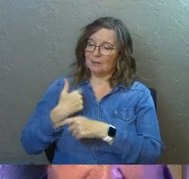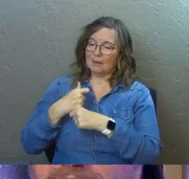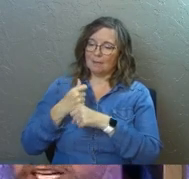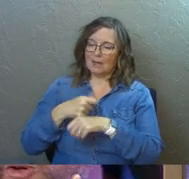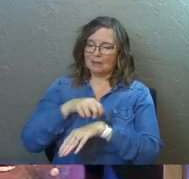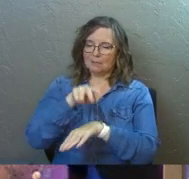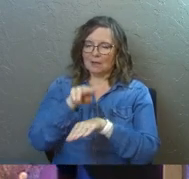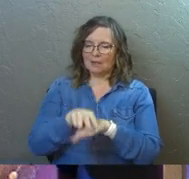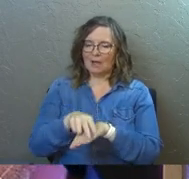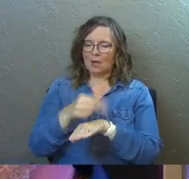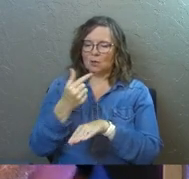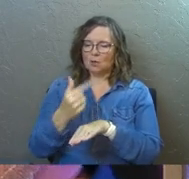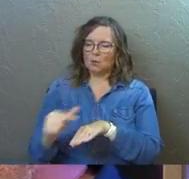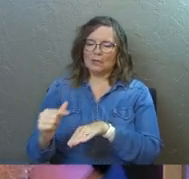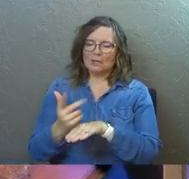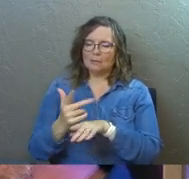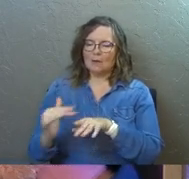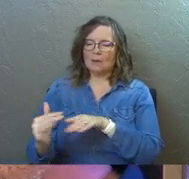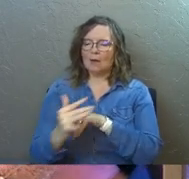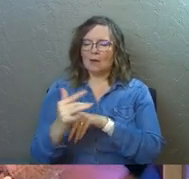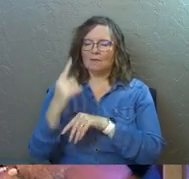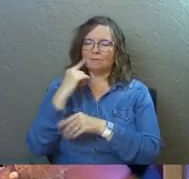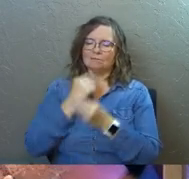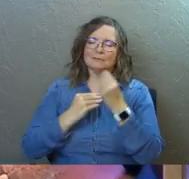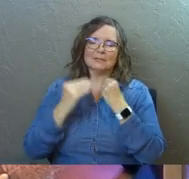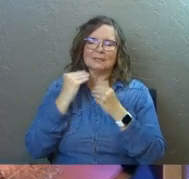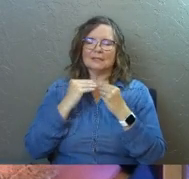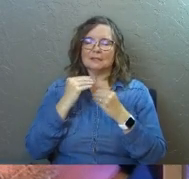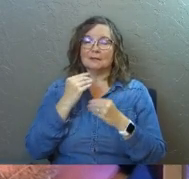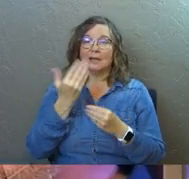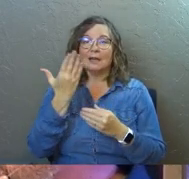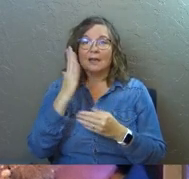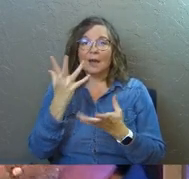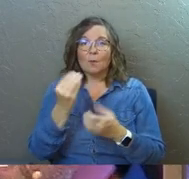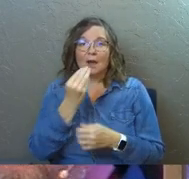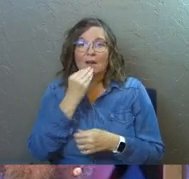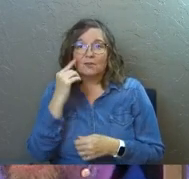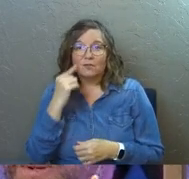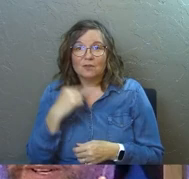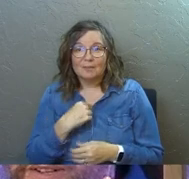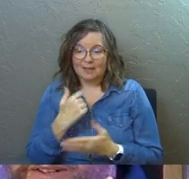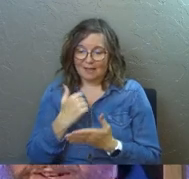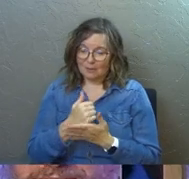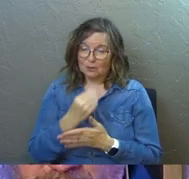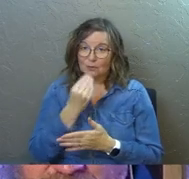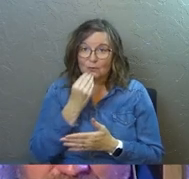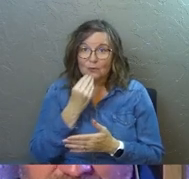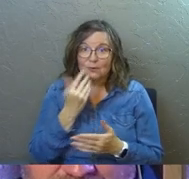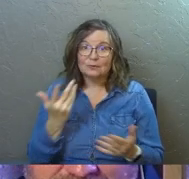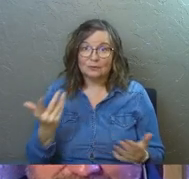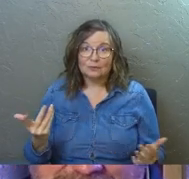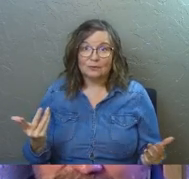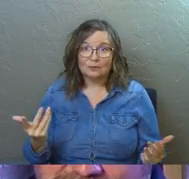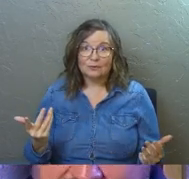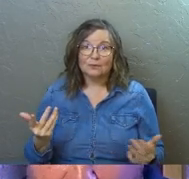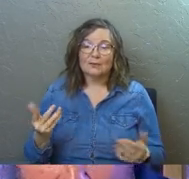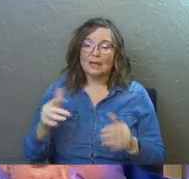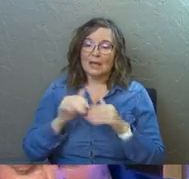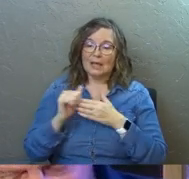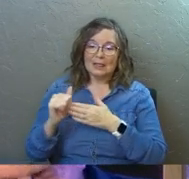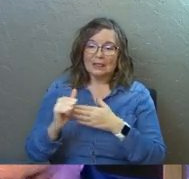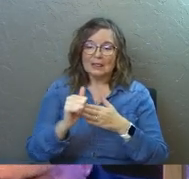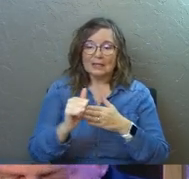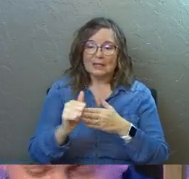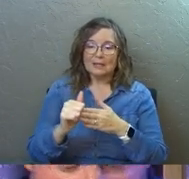makes me lie down in green pastures so I can eat the grass. God wants food for me. Amen to food. And he leads